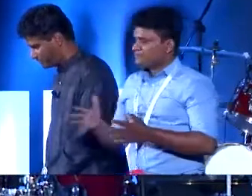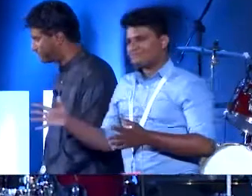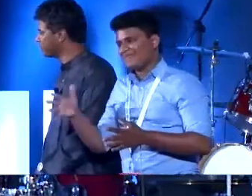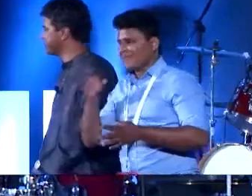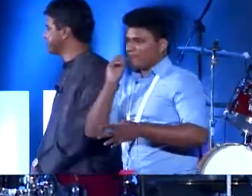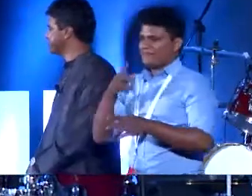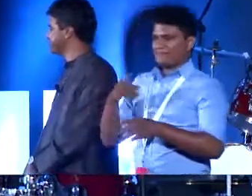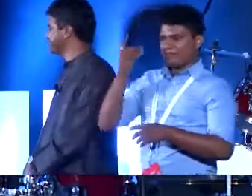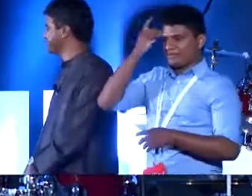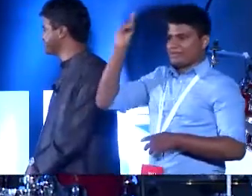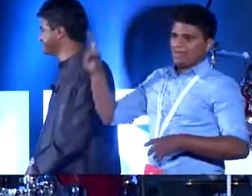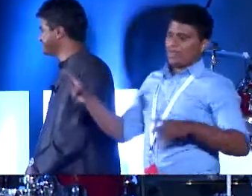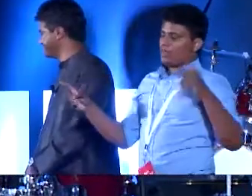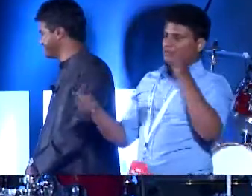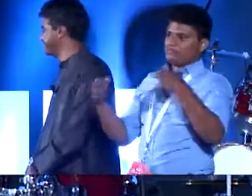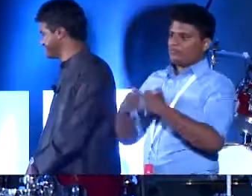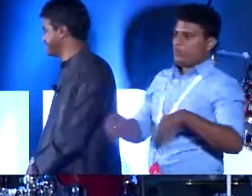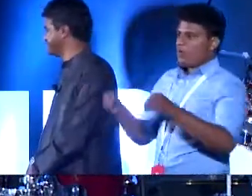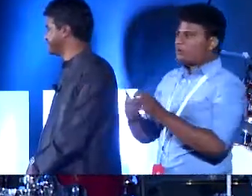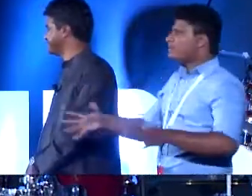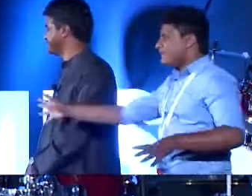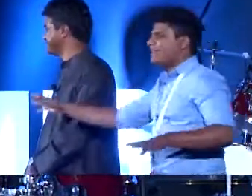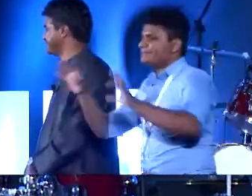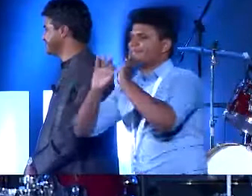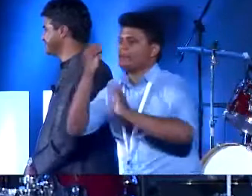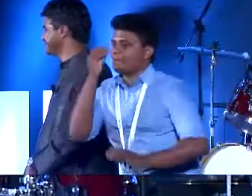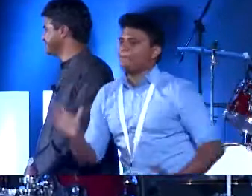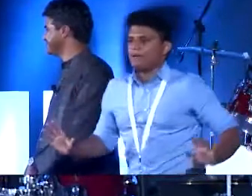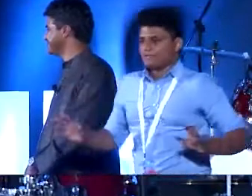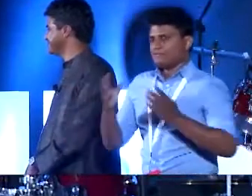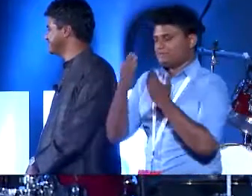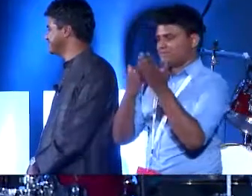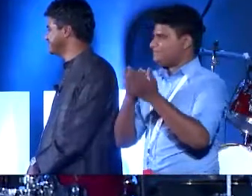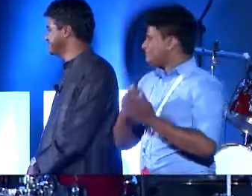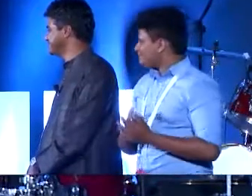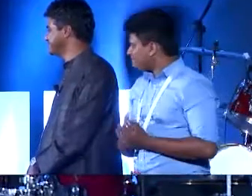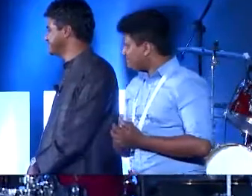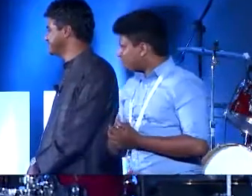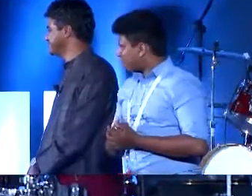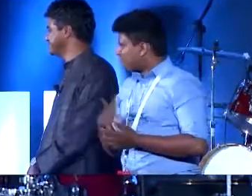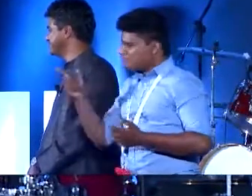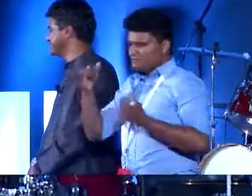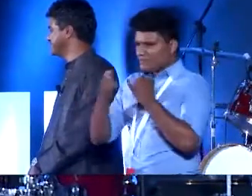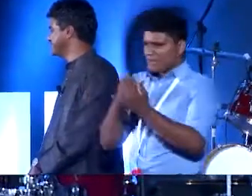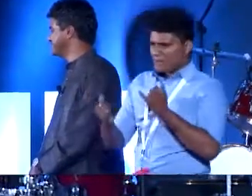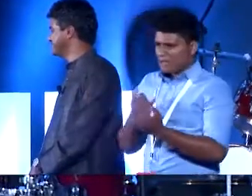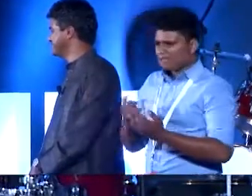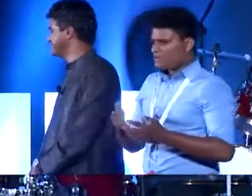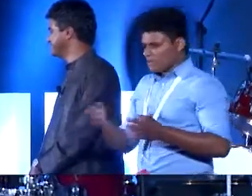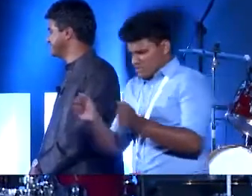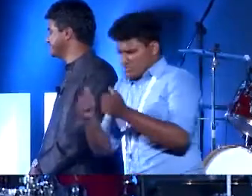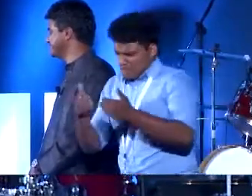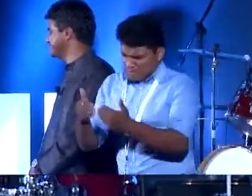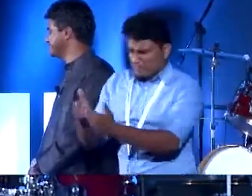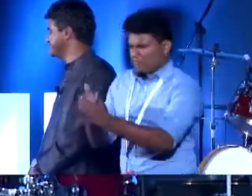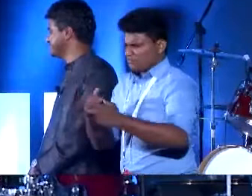highly technical. So let me make it simple. So the first story is that, you know, I spoke to many people to just validate what